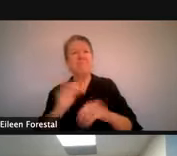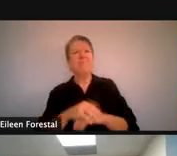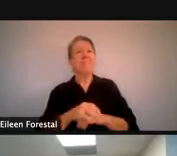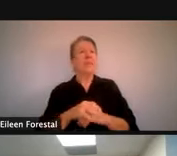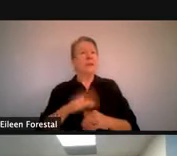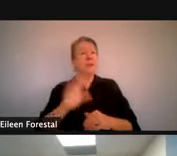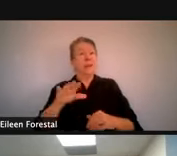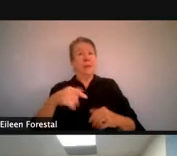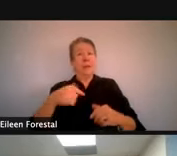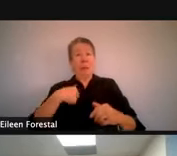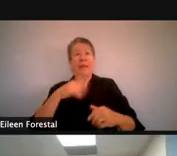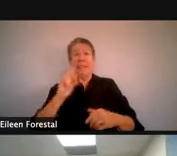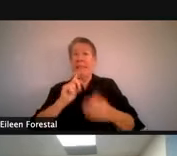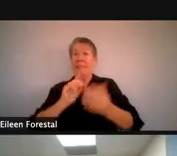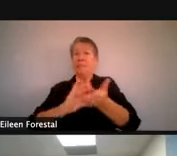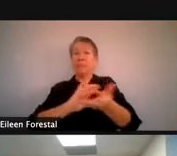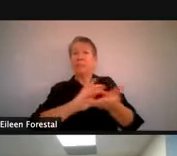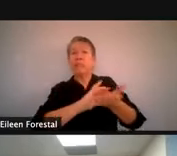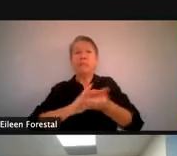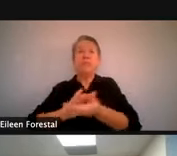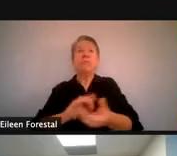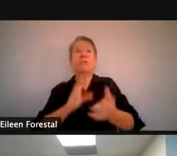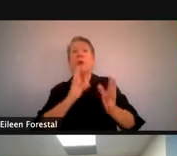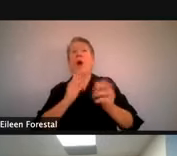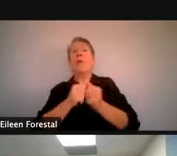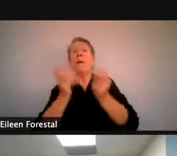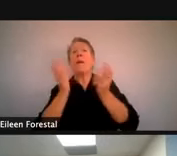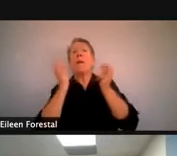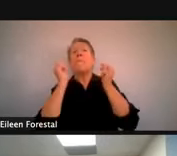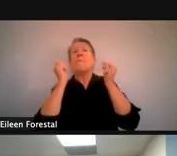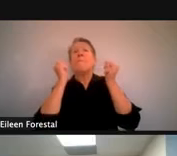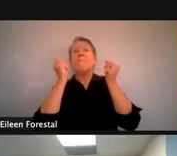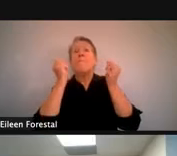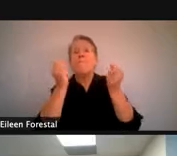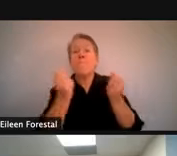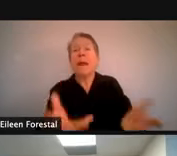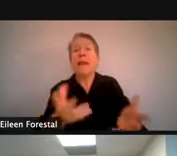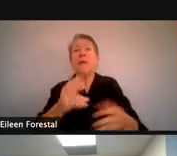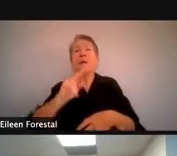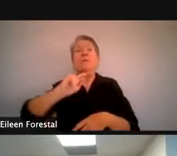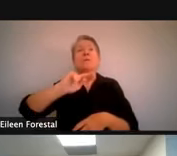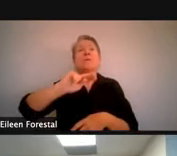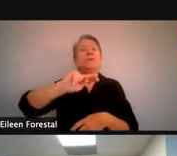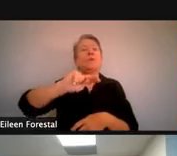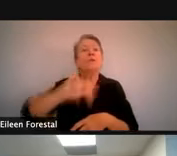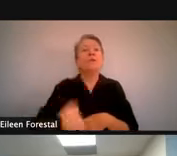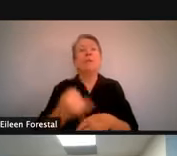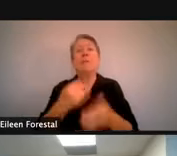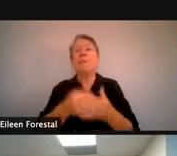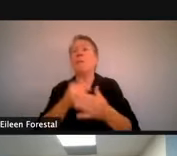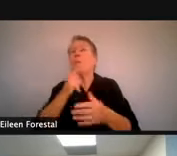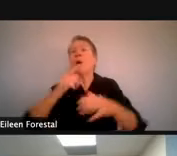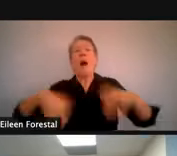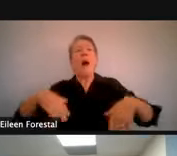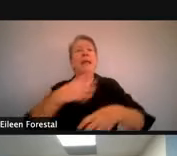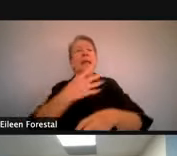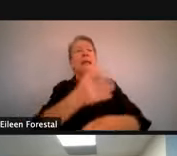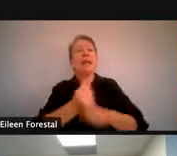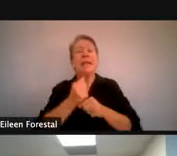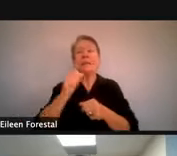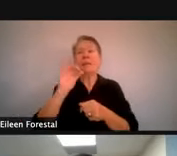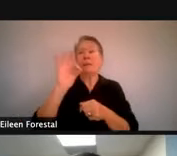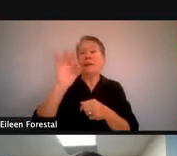unemployed Jersey residents who have not gotten that lump sum FEMA lost wages assistance payment from the Department of Labor. There was apparently a